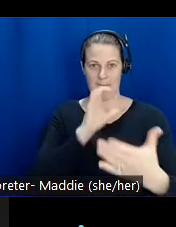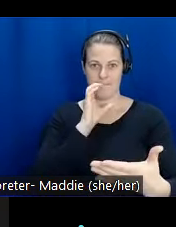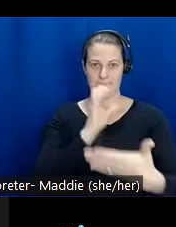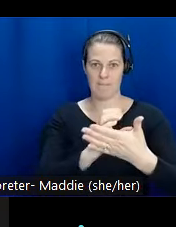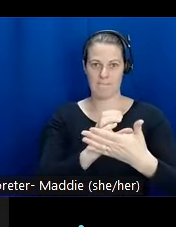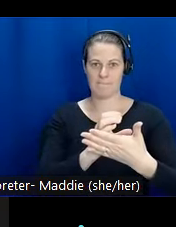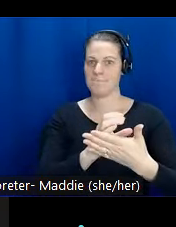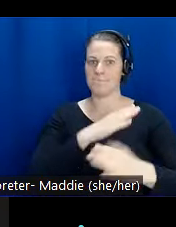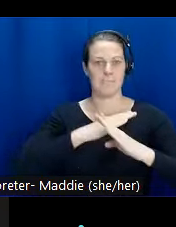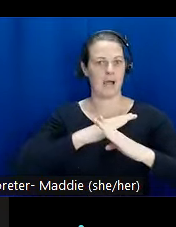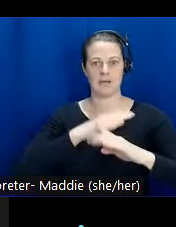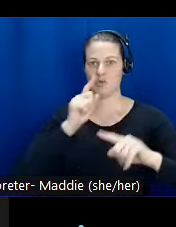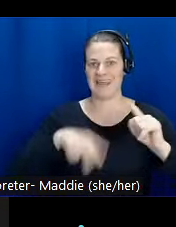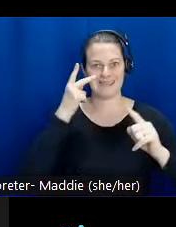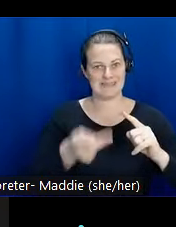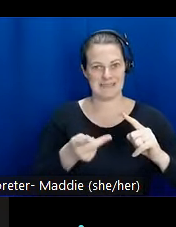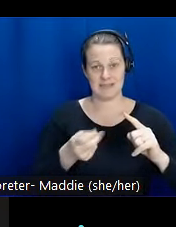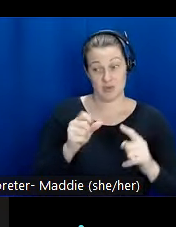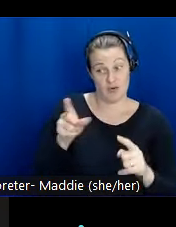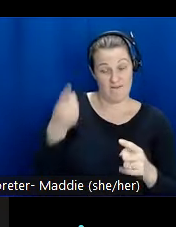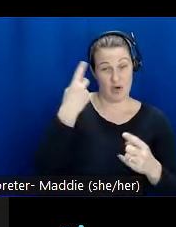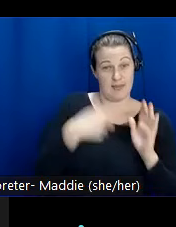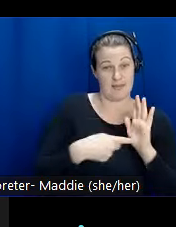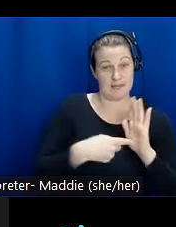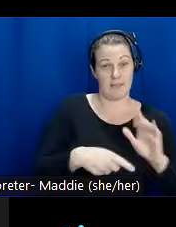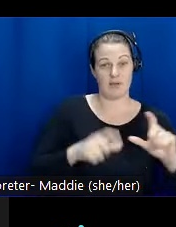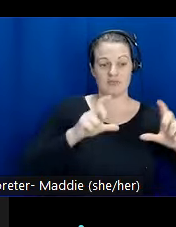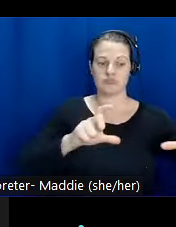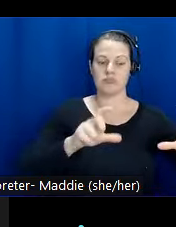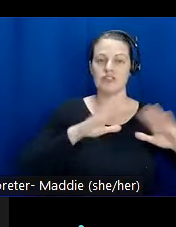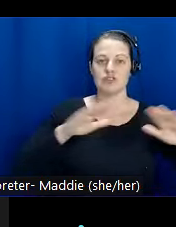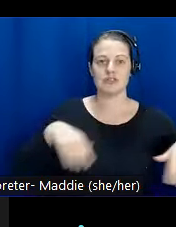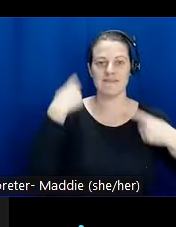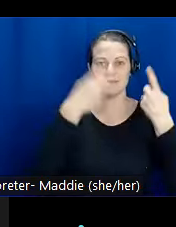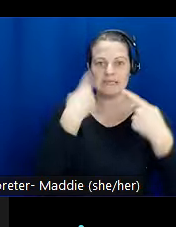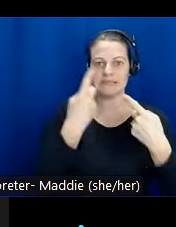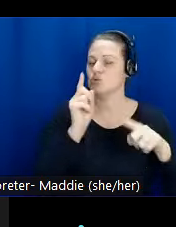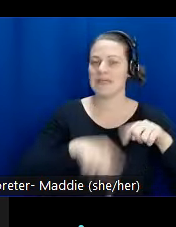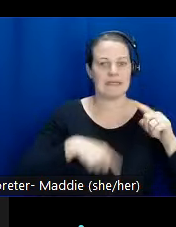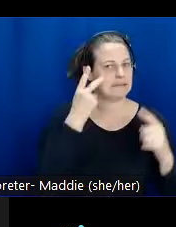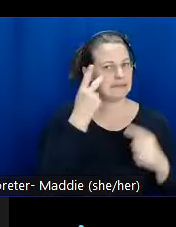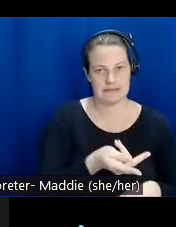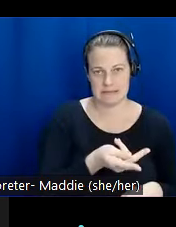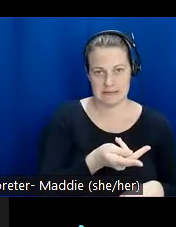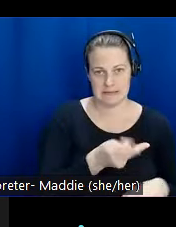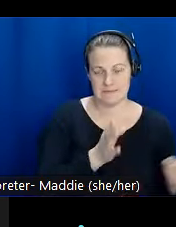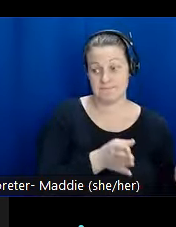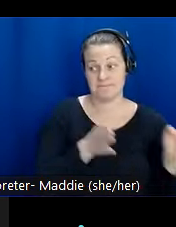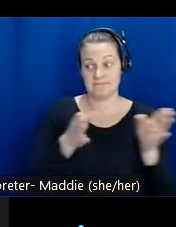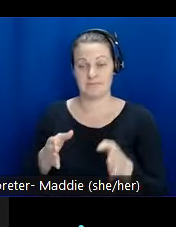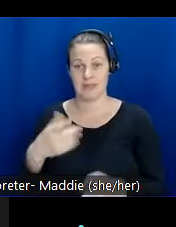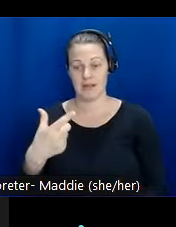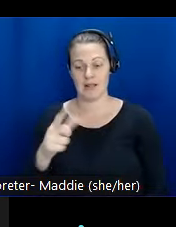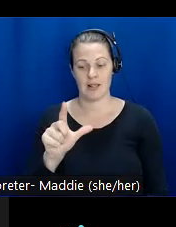So as you're looking at these children's faces, you're not able to see them there. With glaucoma, what ends up being damaged is